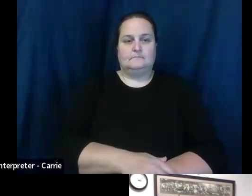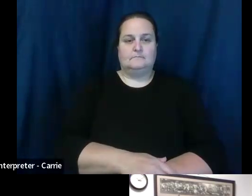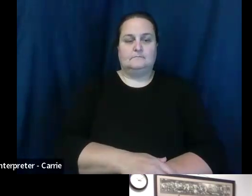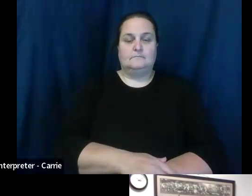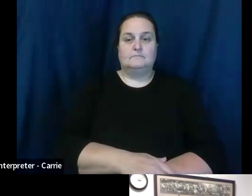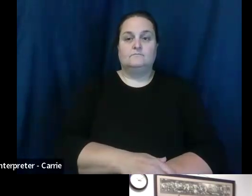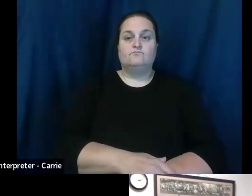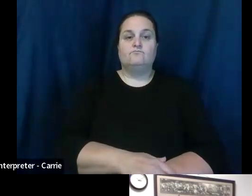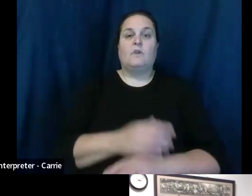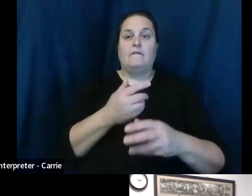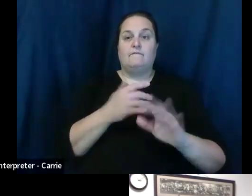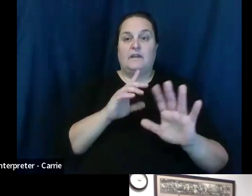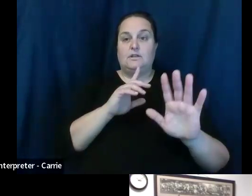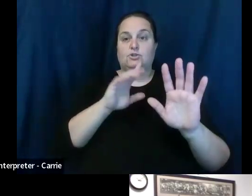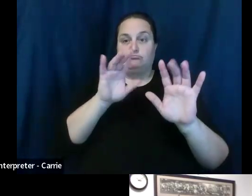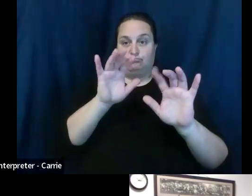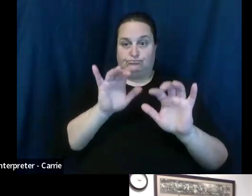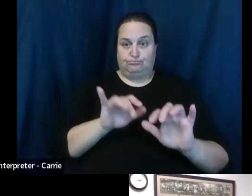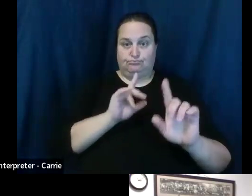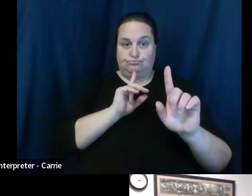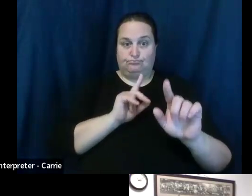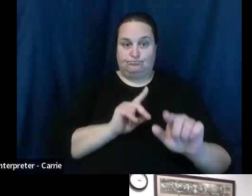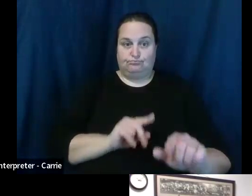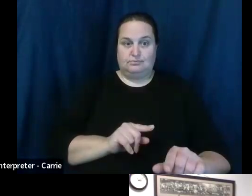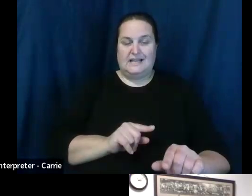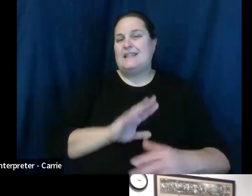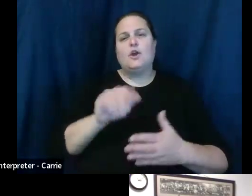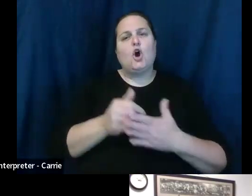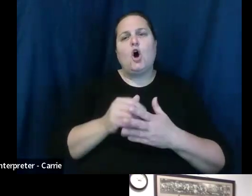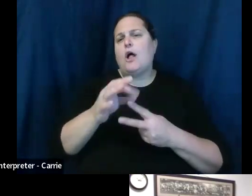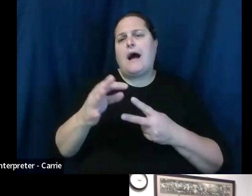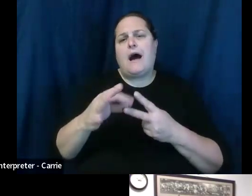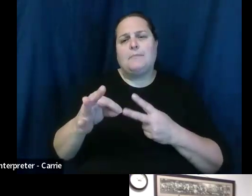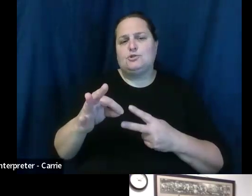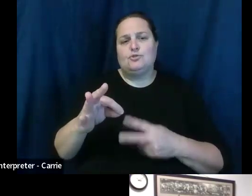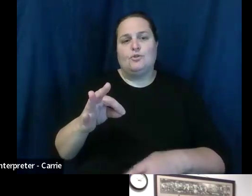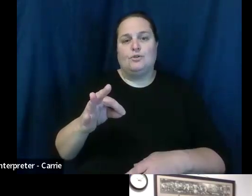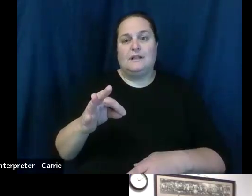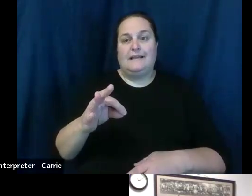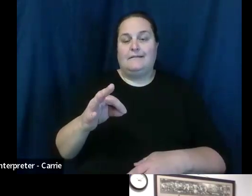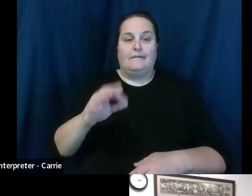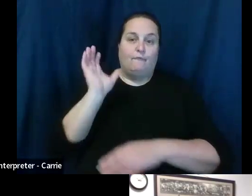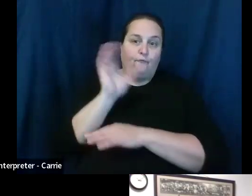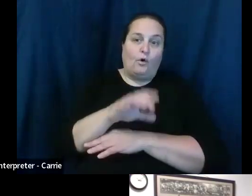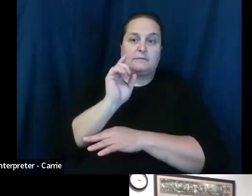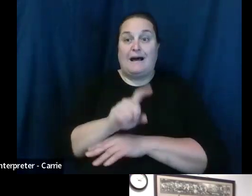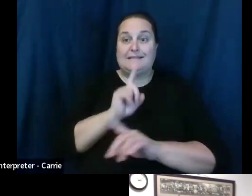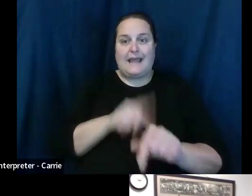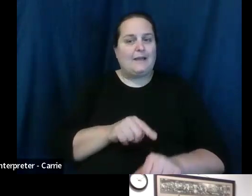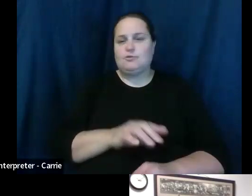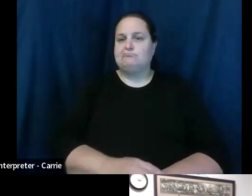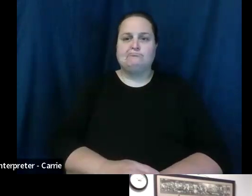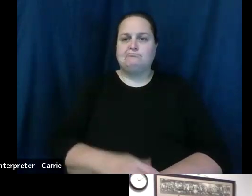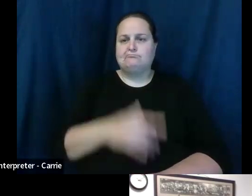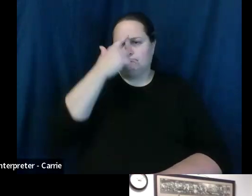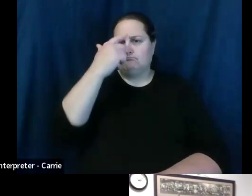Once you're finished answering those questions, and these are all optional, I should say, there's no question that we ask on PrepWise that you have to answer in